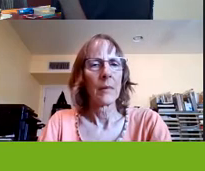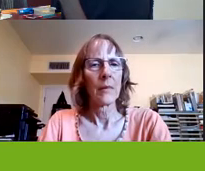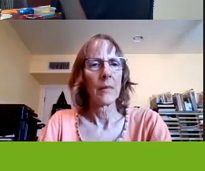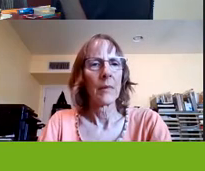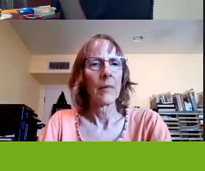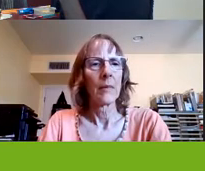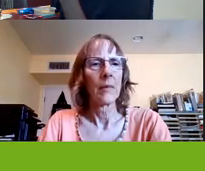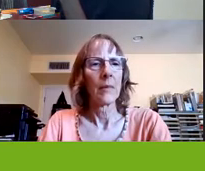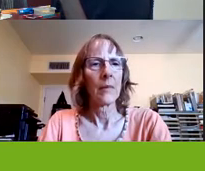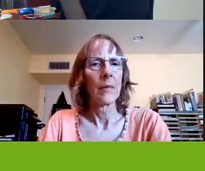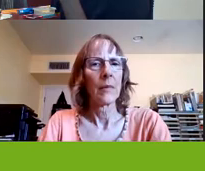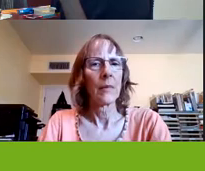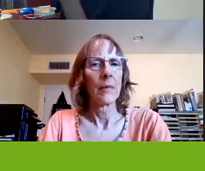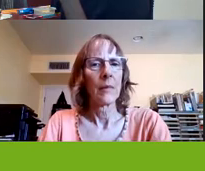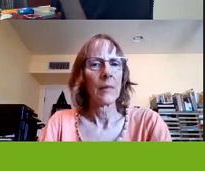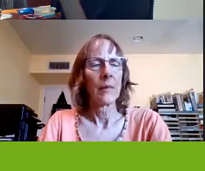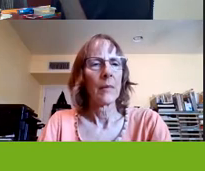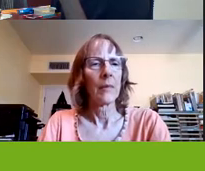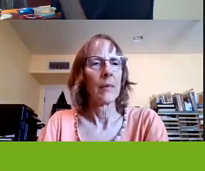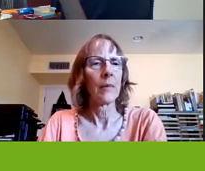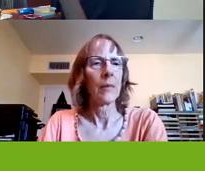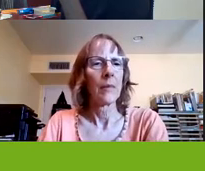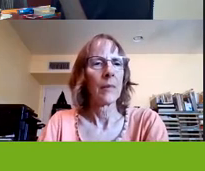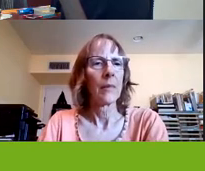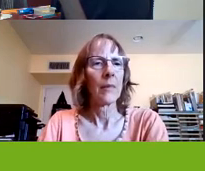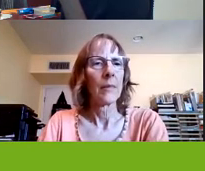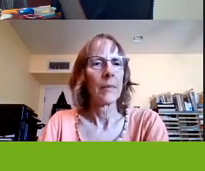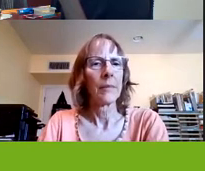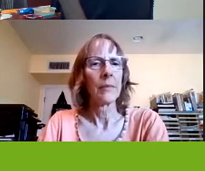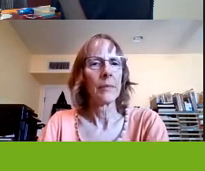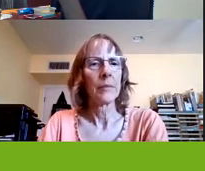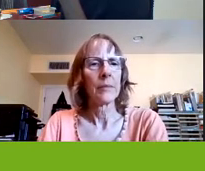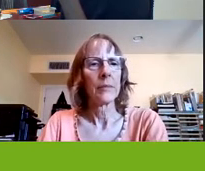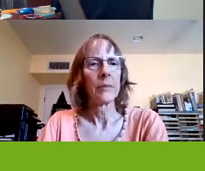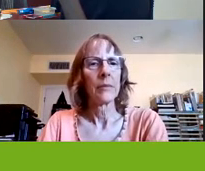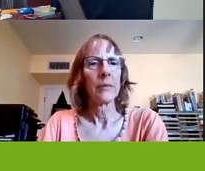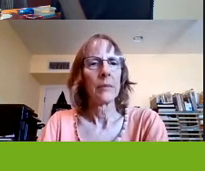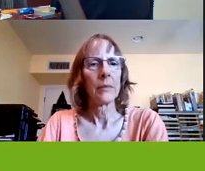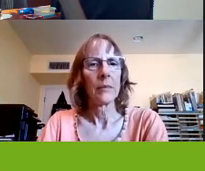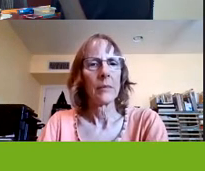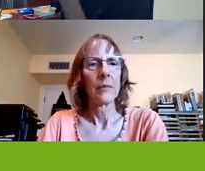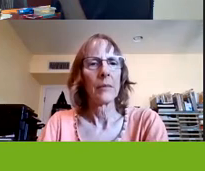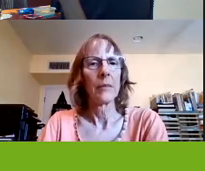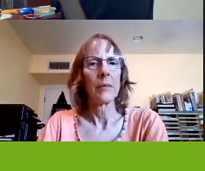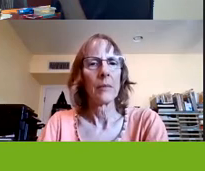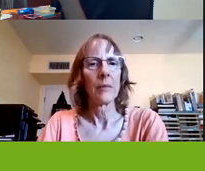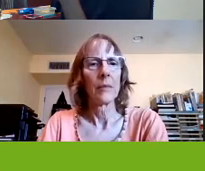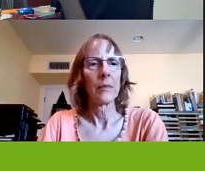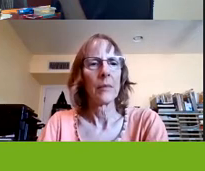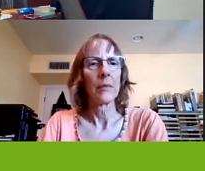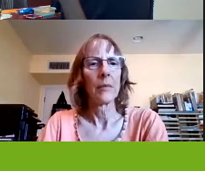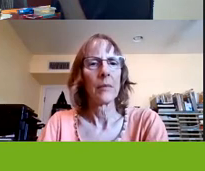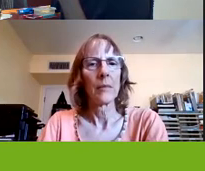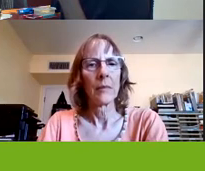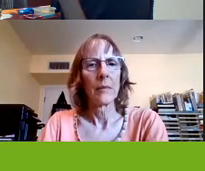So with inclusion, I feel like we've always done that, and in fact, in some ways, has even hurt our communities